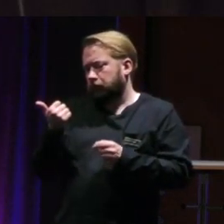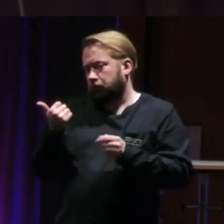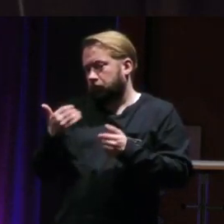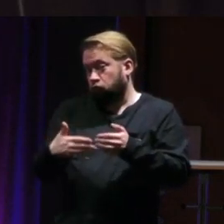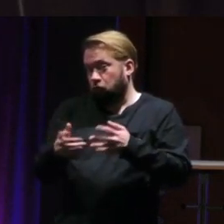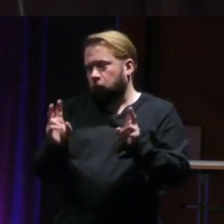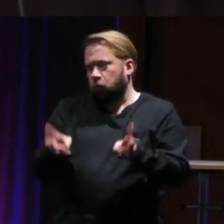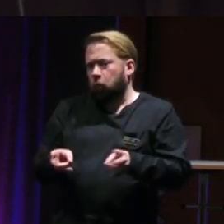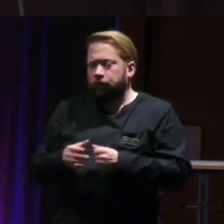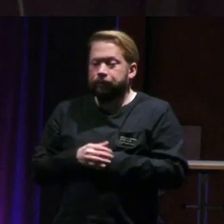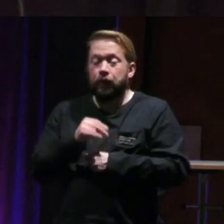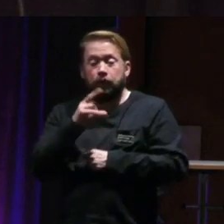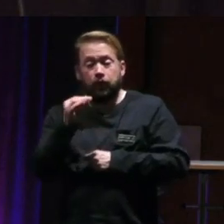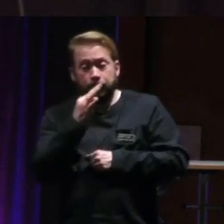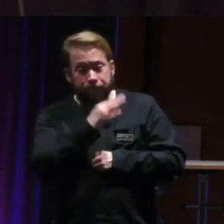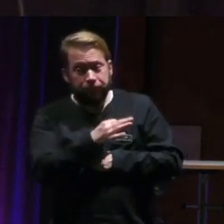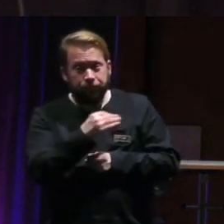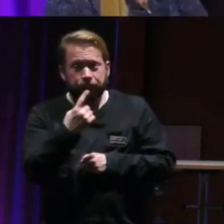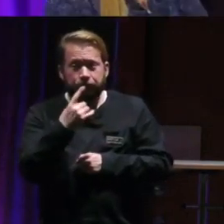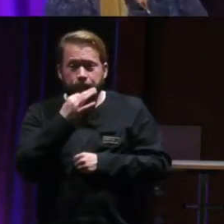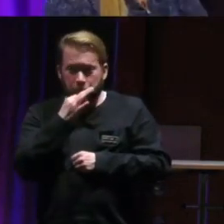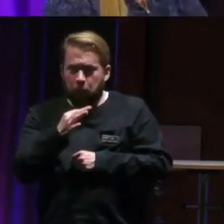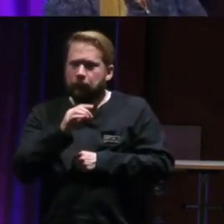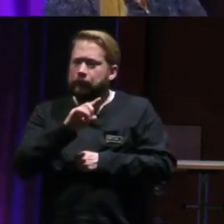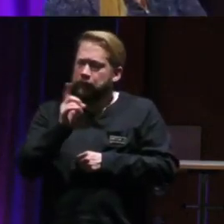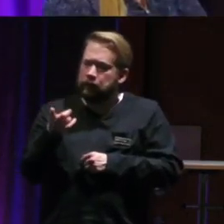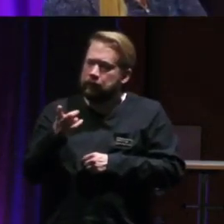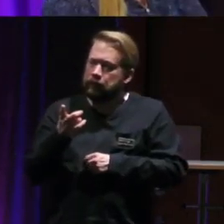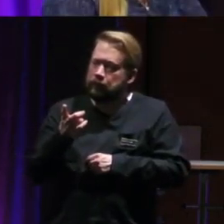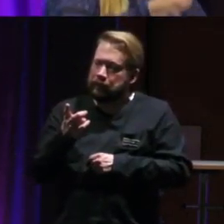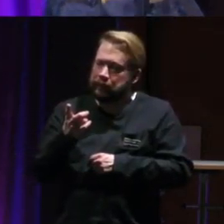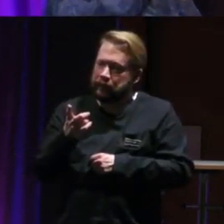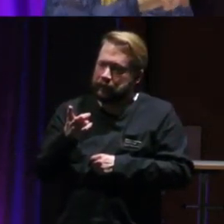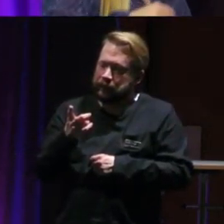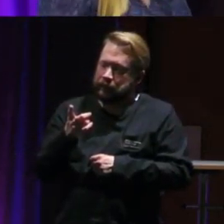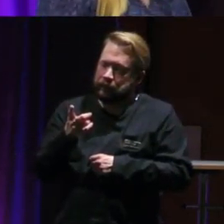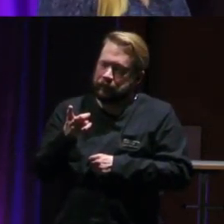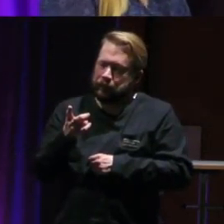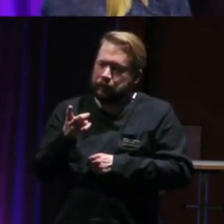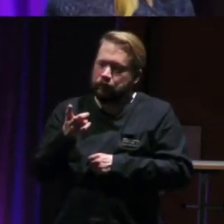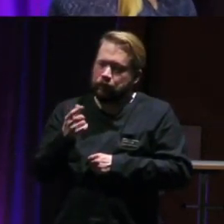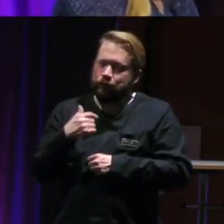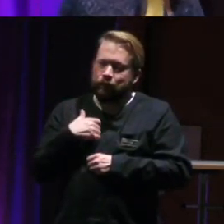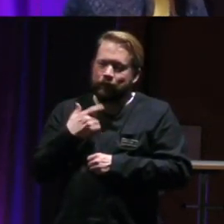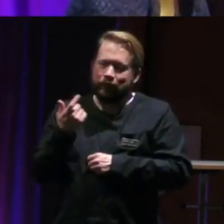Mm-hmm. I think we have two more questions, and then I think we need to finalize this session.